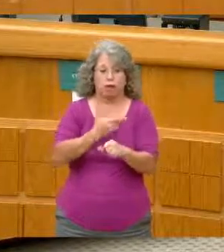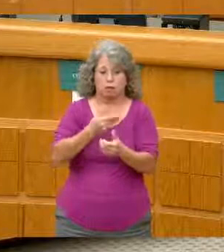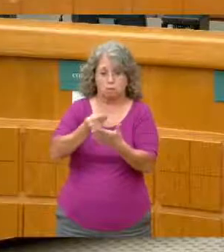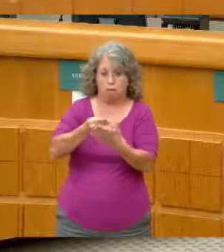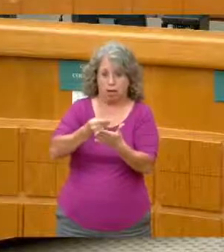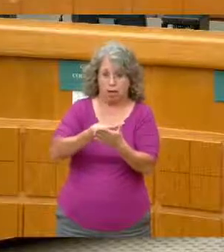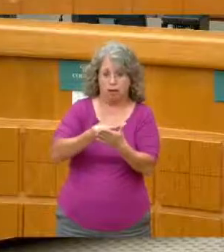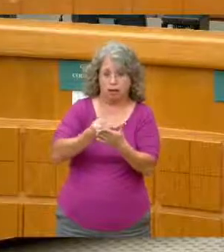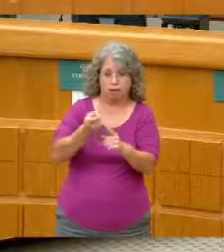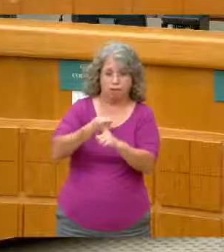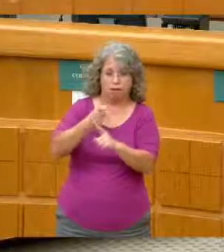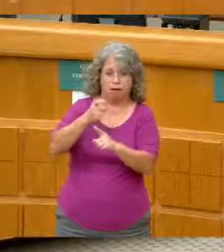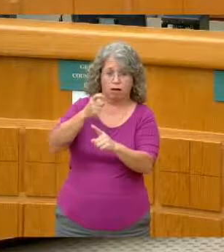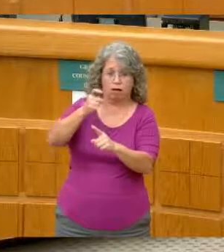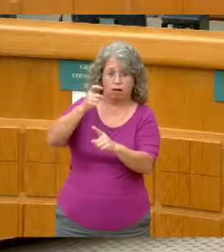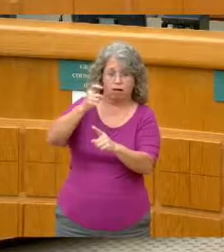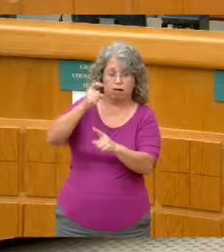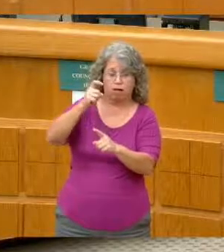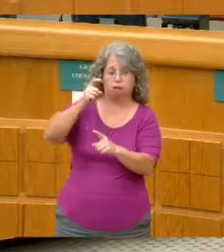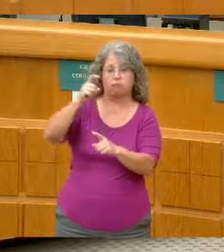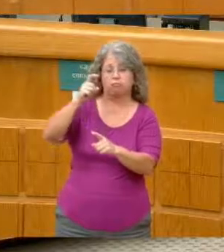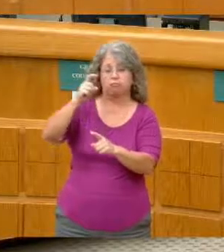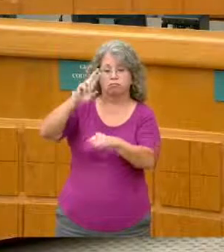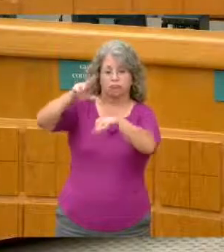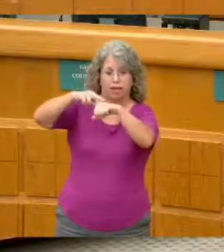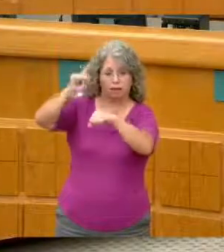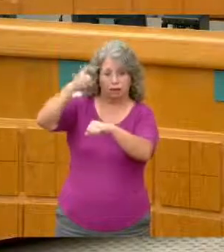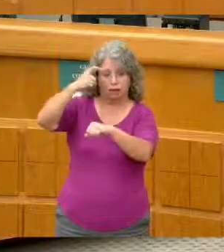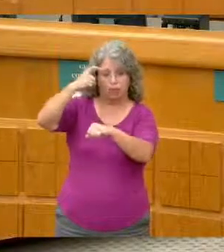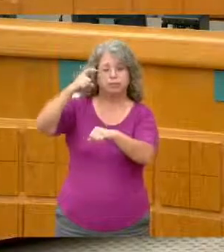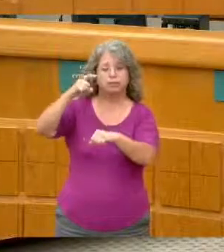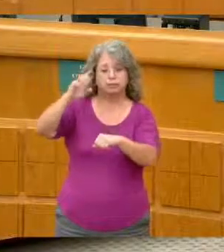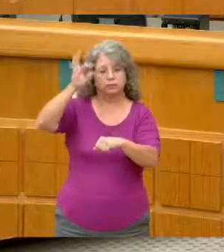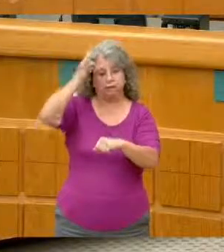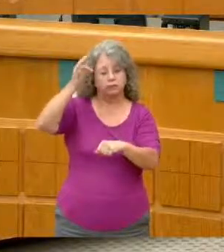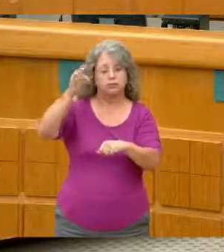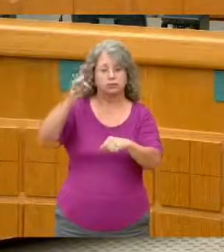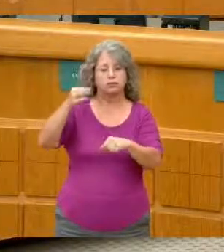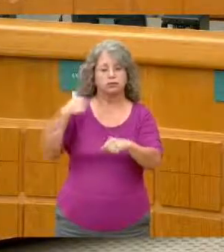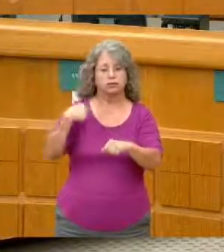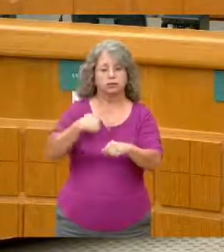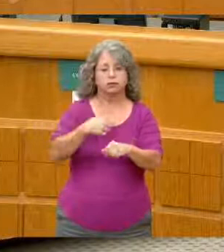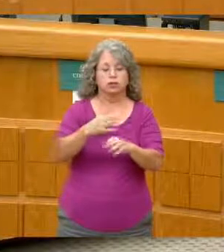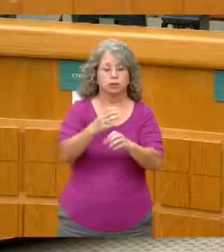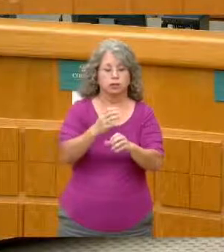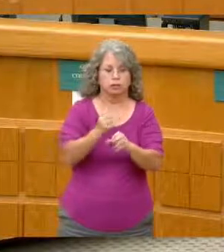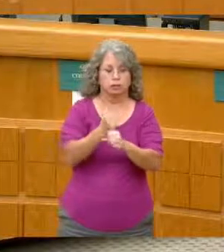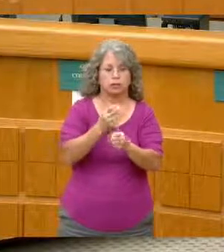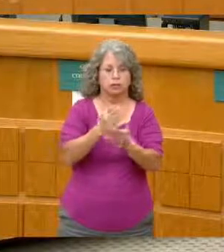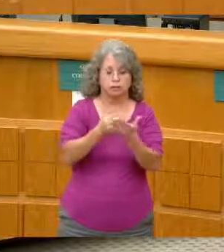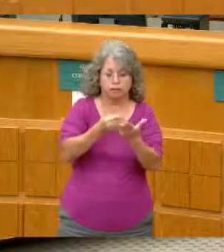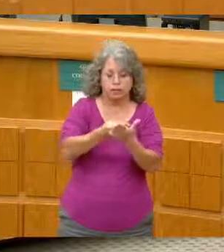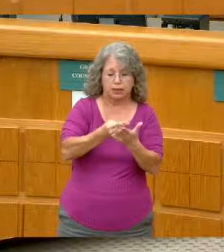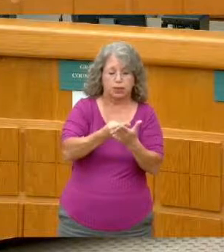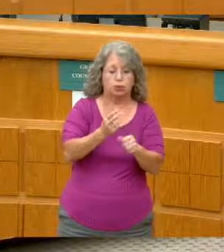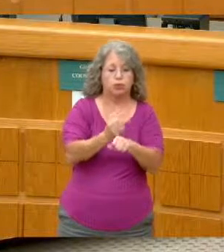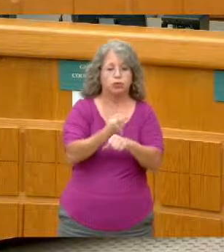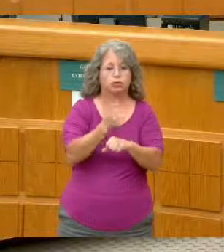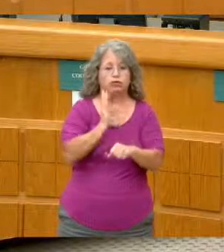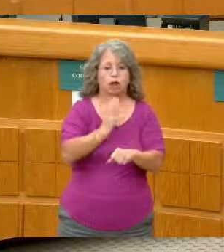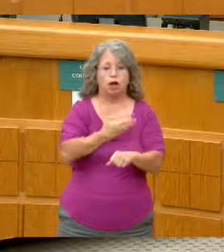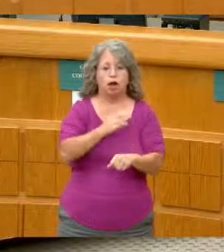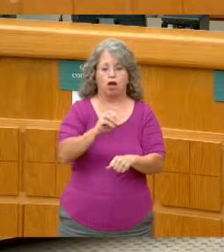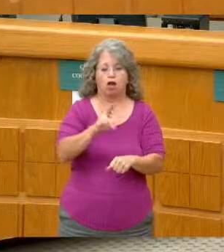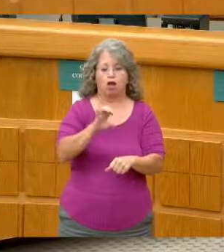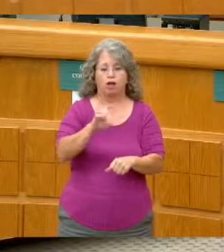clinic, and I have a slide here that will help remind everybody listening that the COVID clinic provides